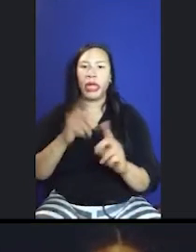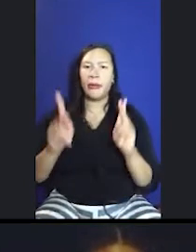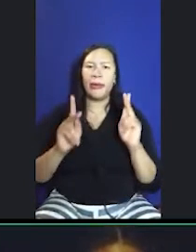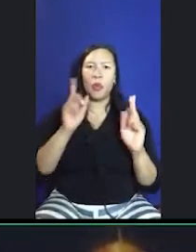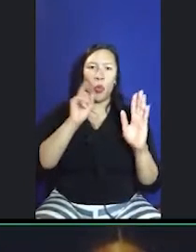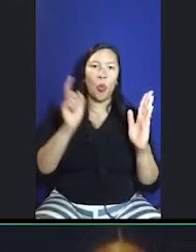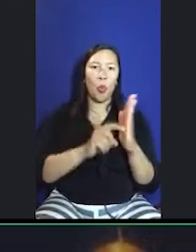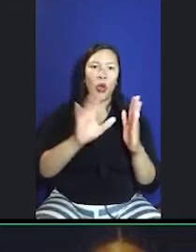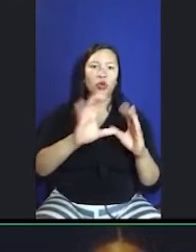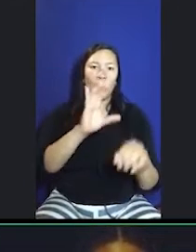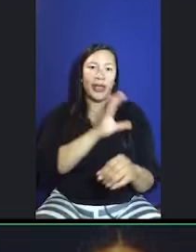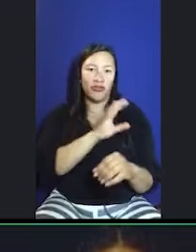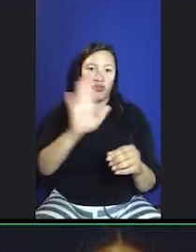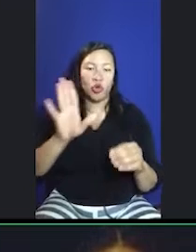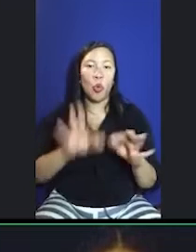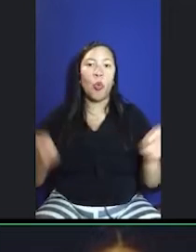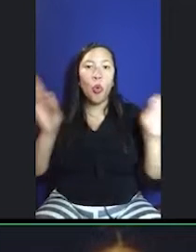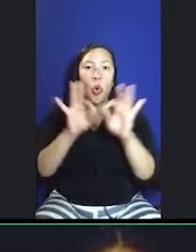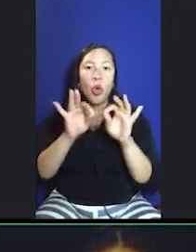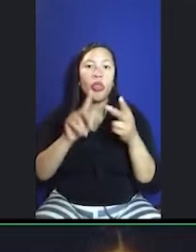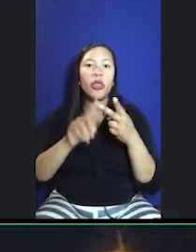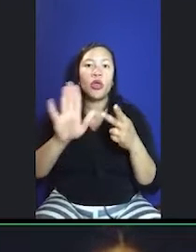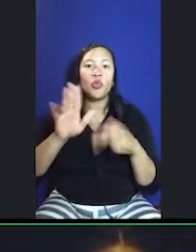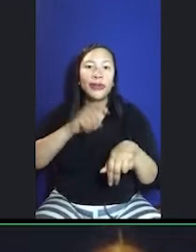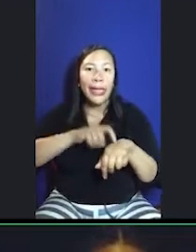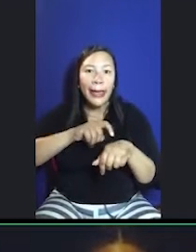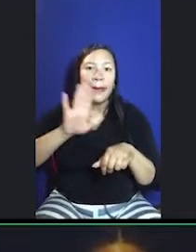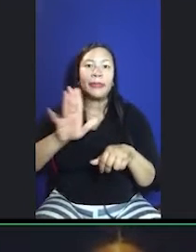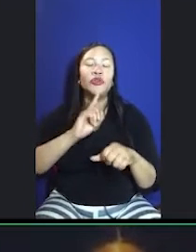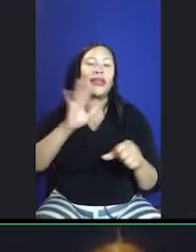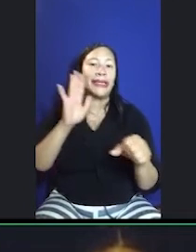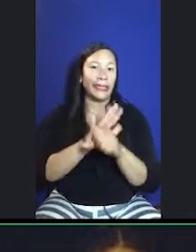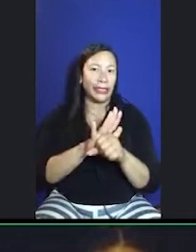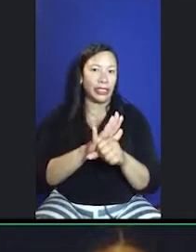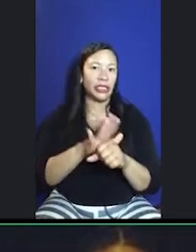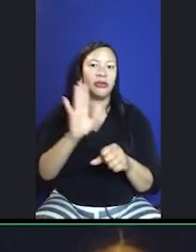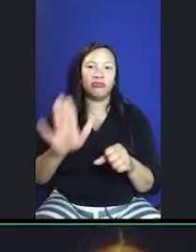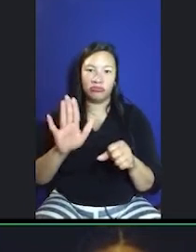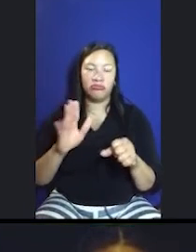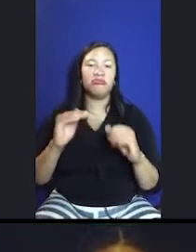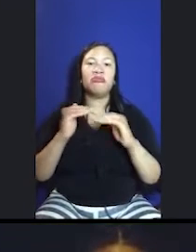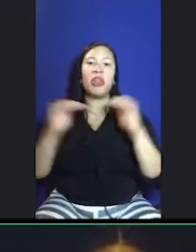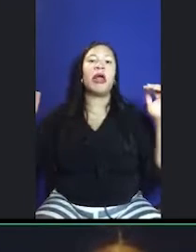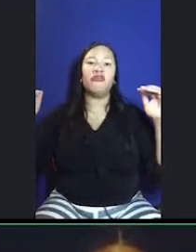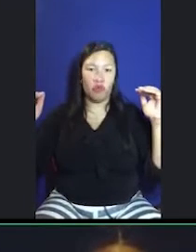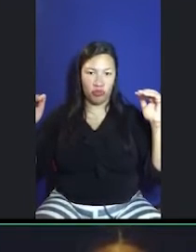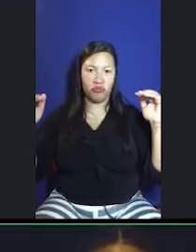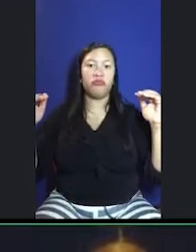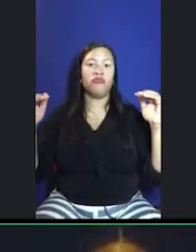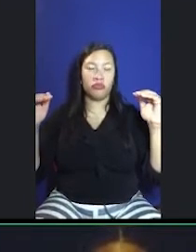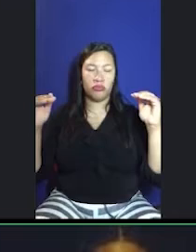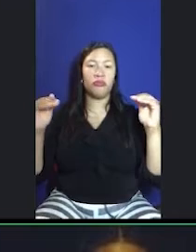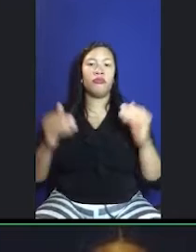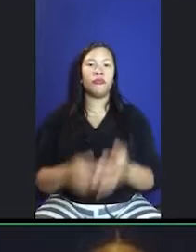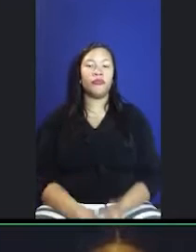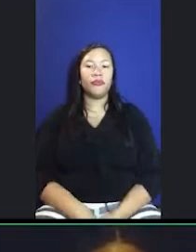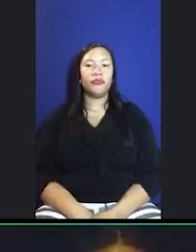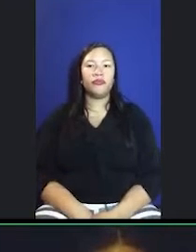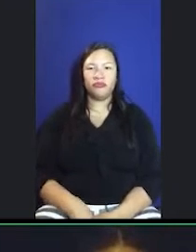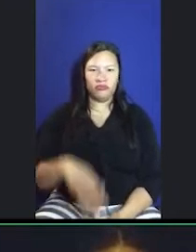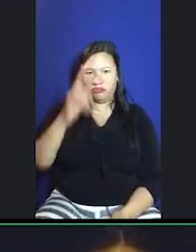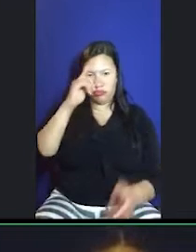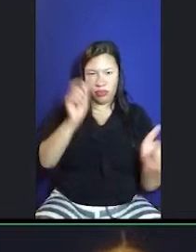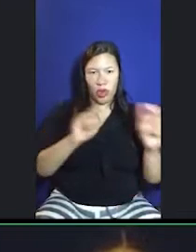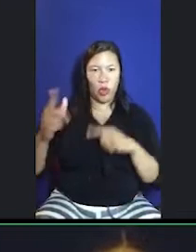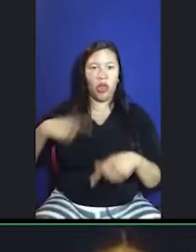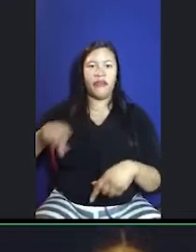worth, the time dedication that you put in, your caliber, and I think that all of us have our name